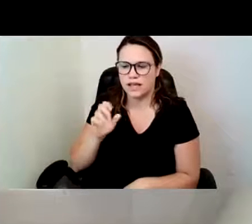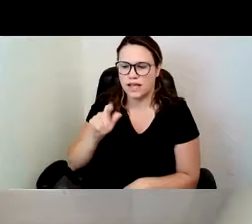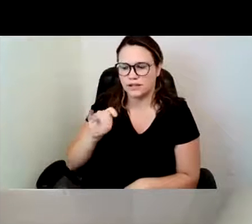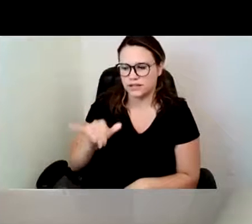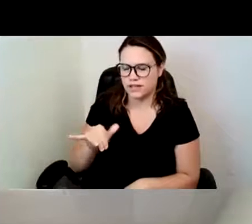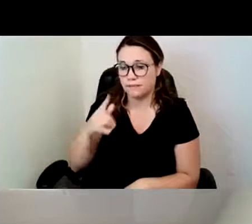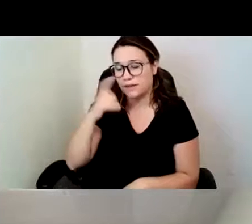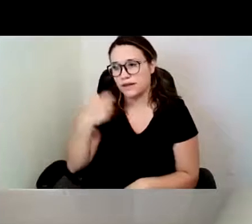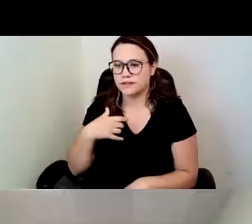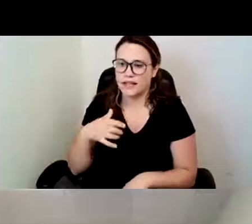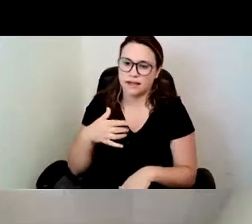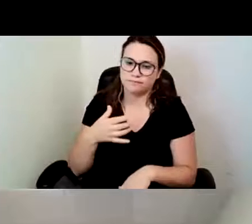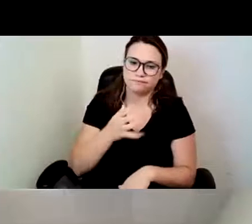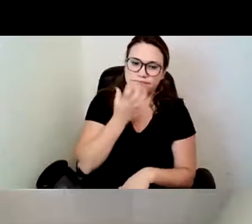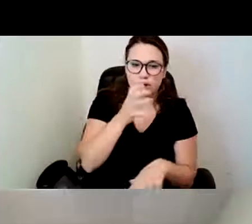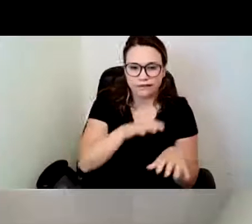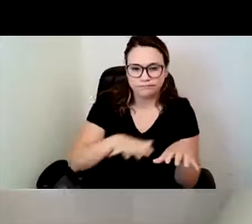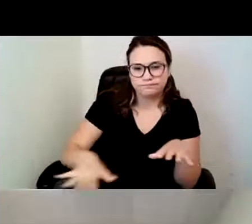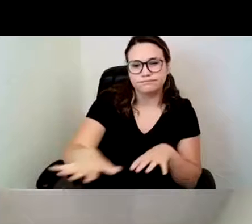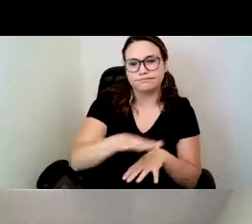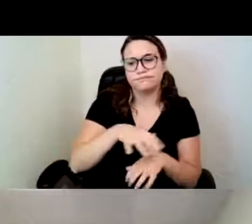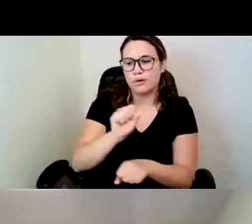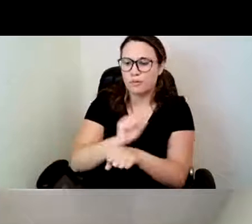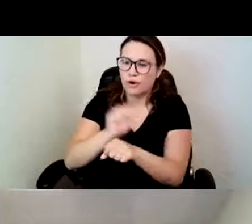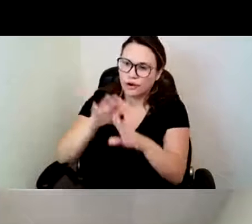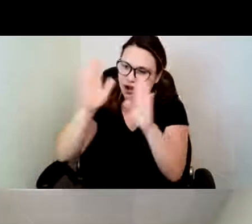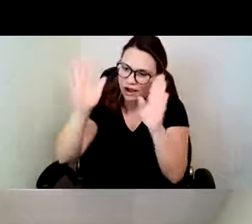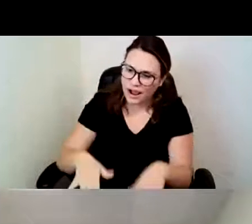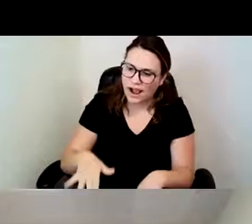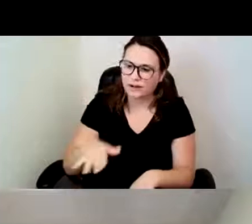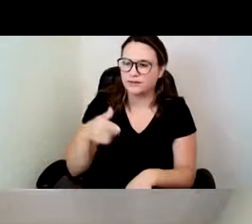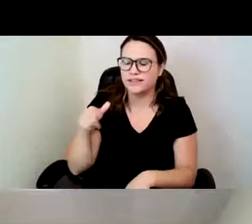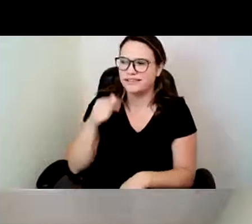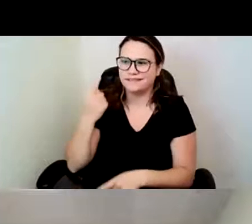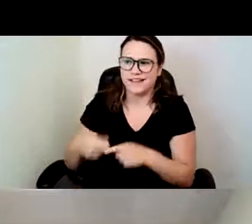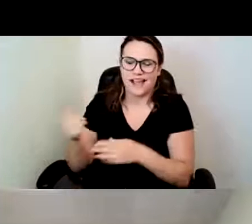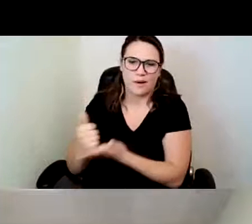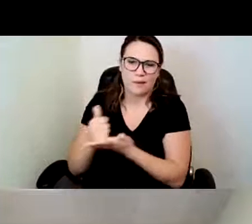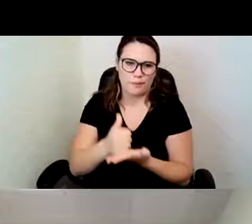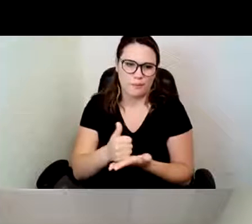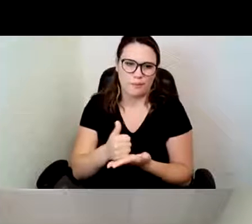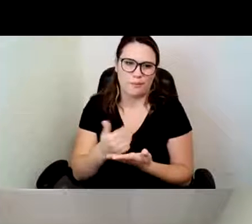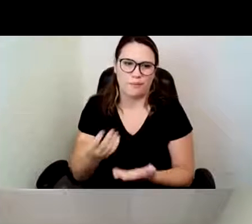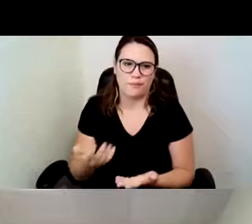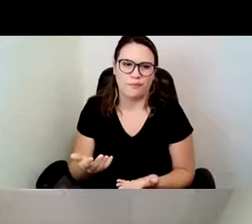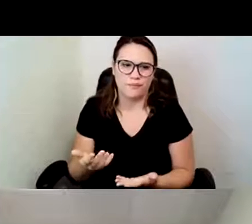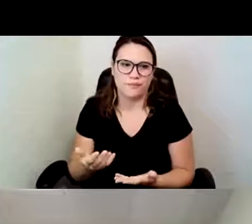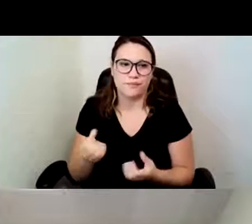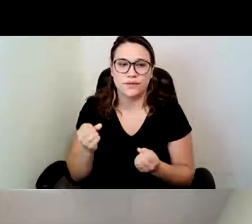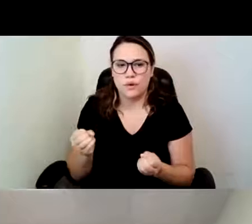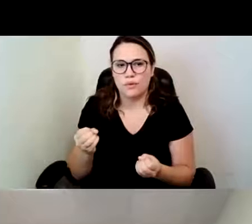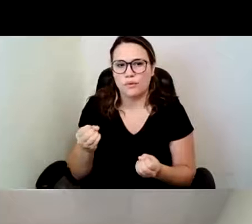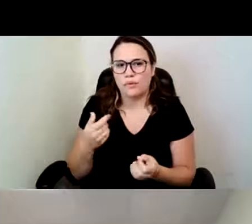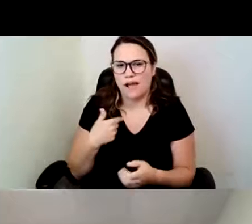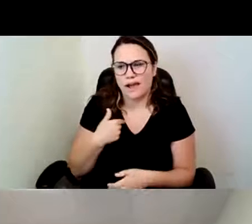the gardening and the work around the house, and he doesn't have a chance to give me a hand. And actually, I can do more